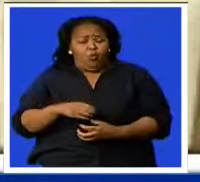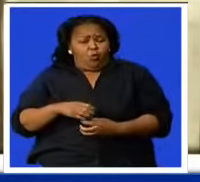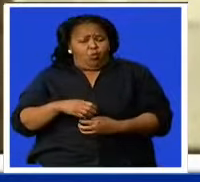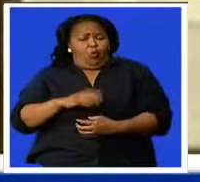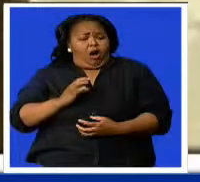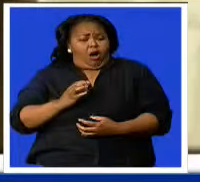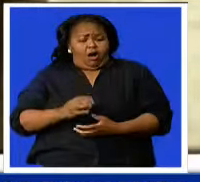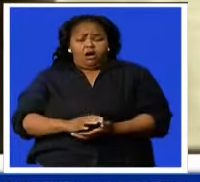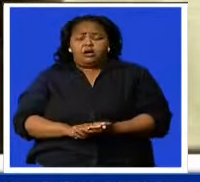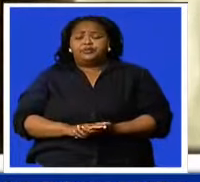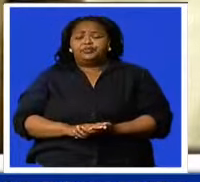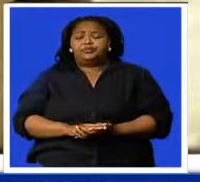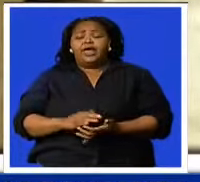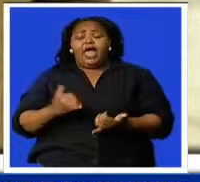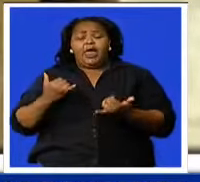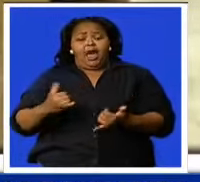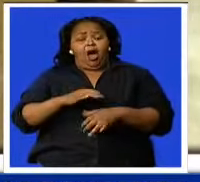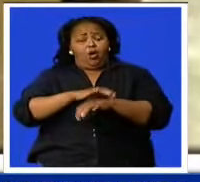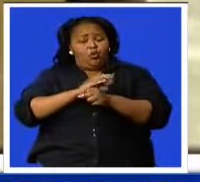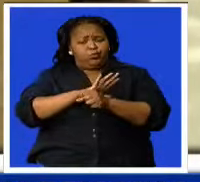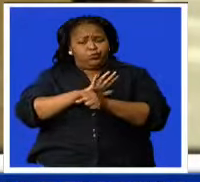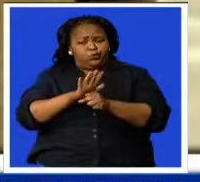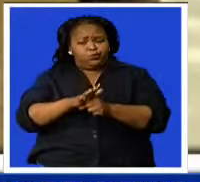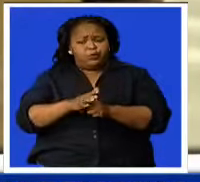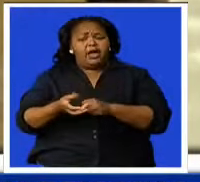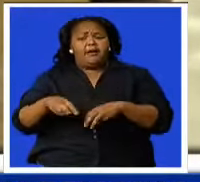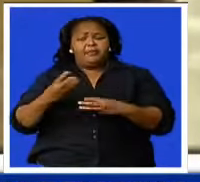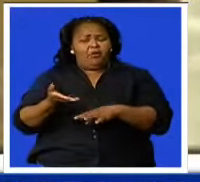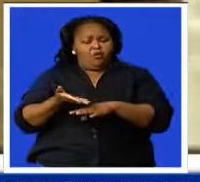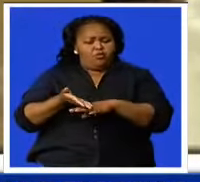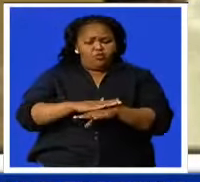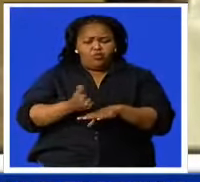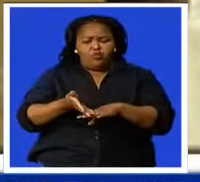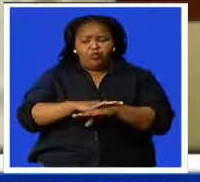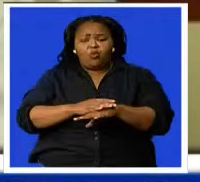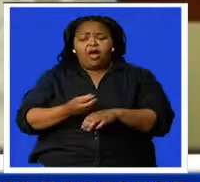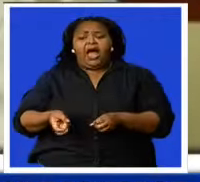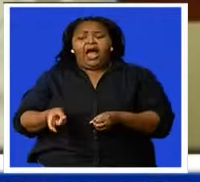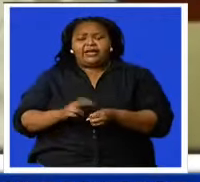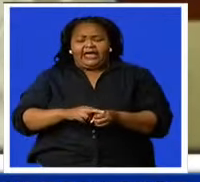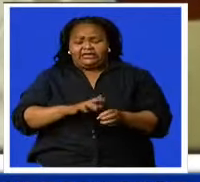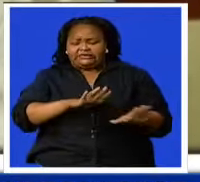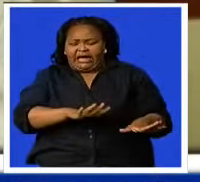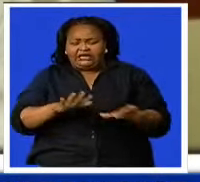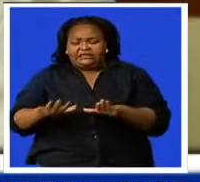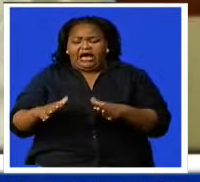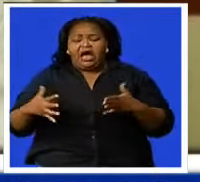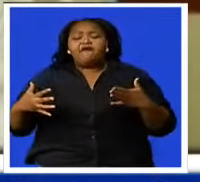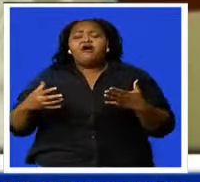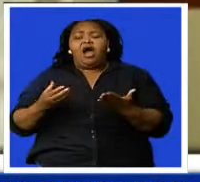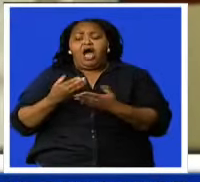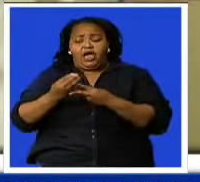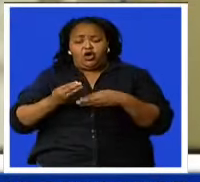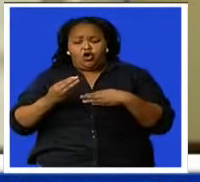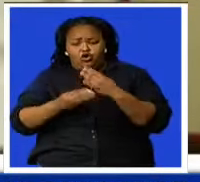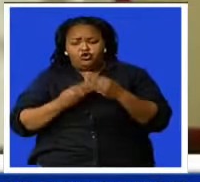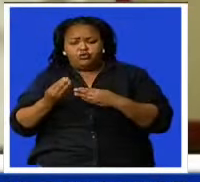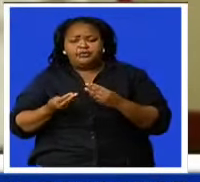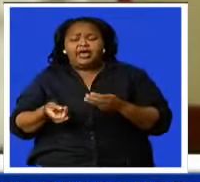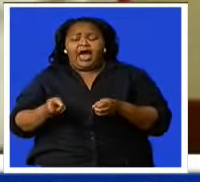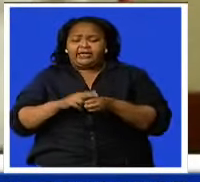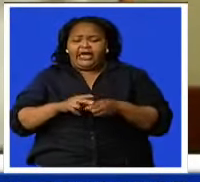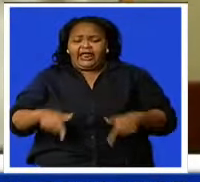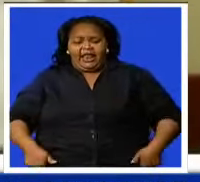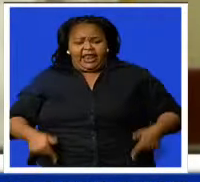kungumanje lo mkhuhlane utsetsa timpilo tebantfu watsikabeta umnotfo. Waphindza washintsha indlela abantu labaphila ngayo. Masuku